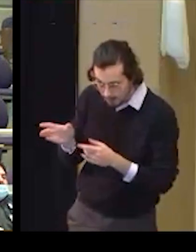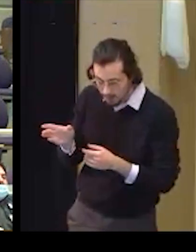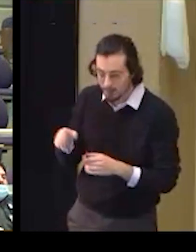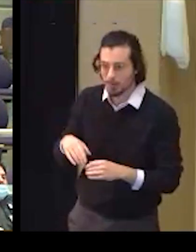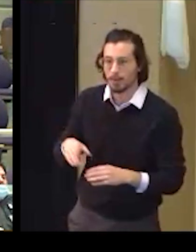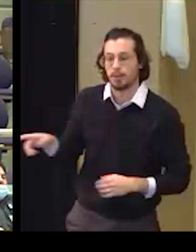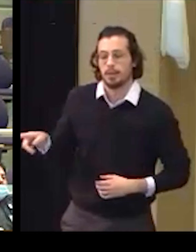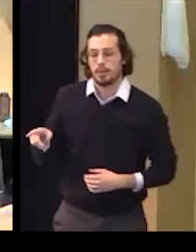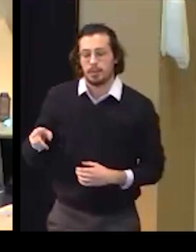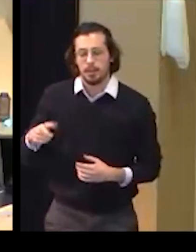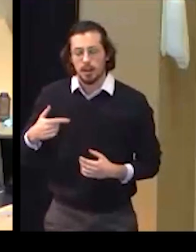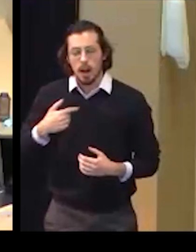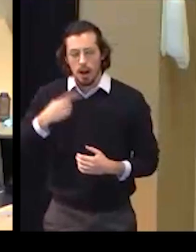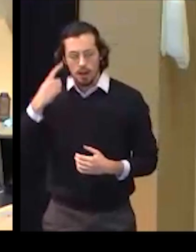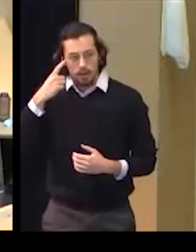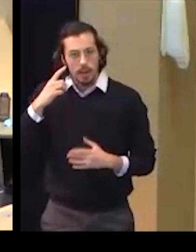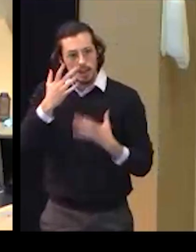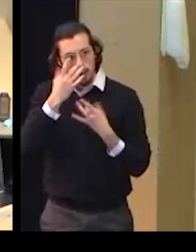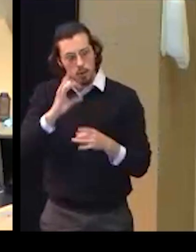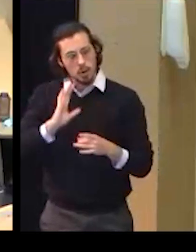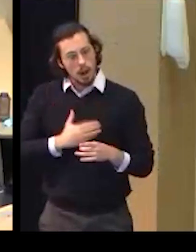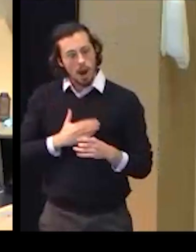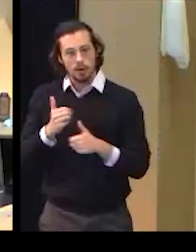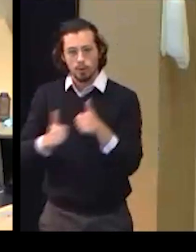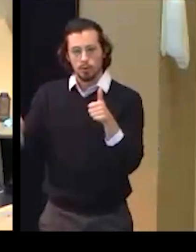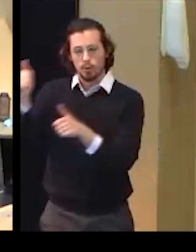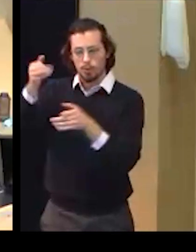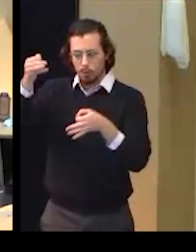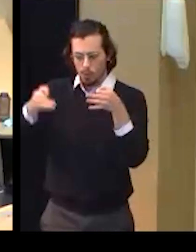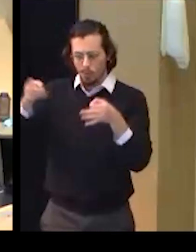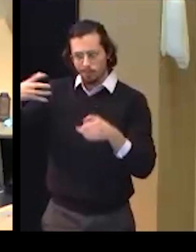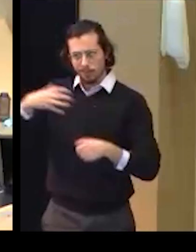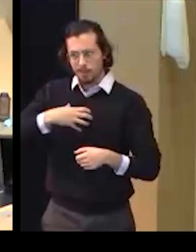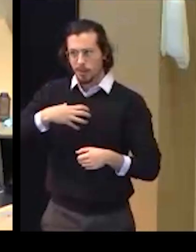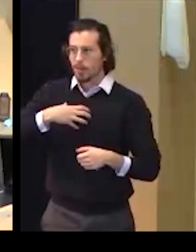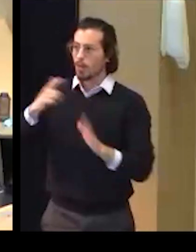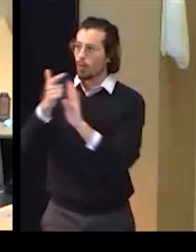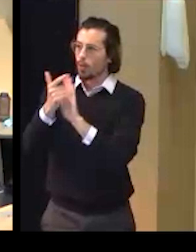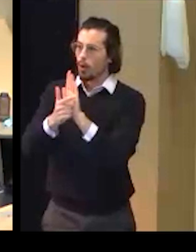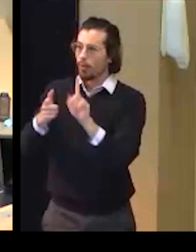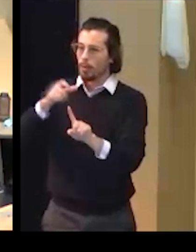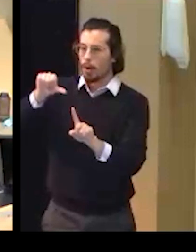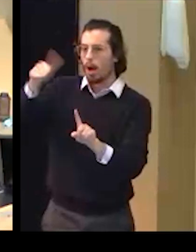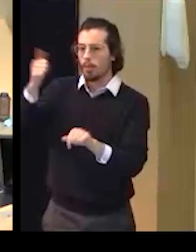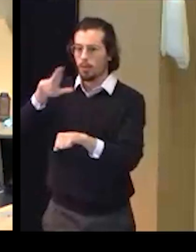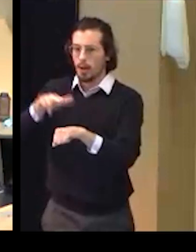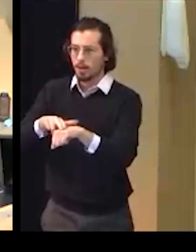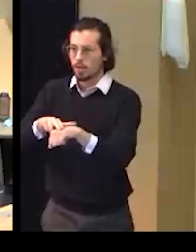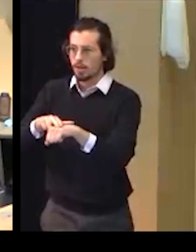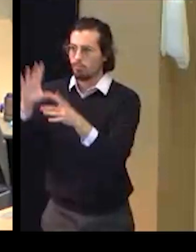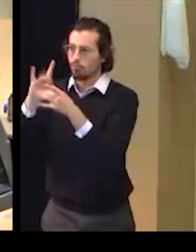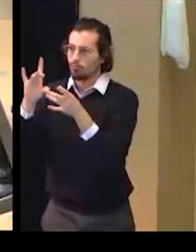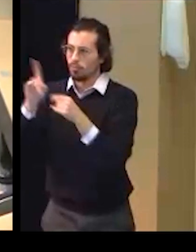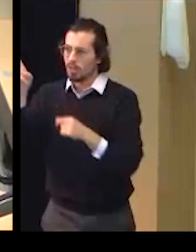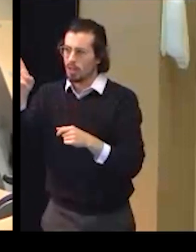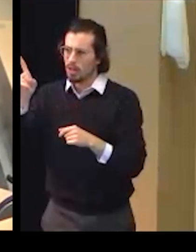I just think it's interesting that our Supreme Court has complained about having the law of other nations cited to them. It's not